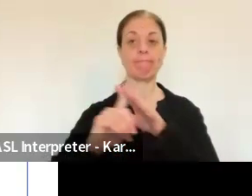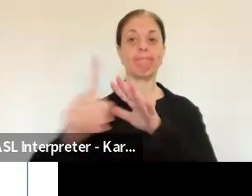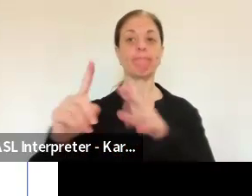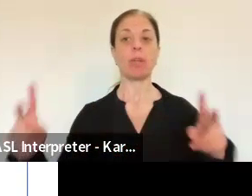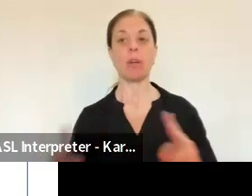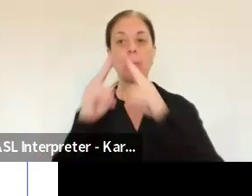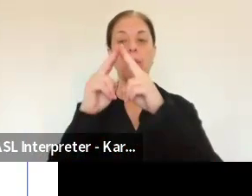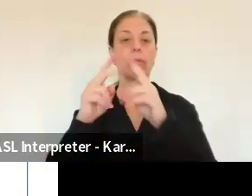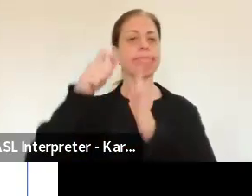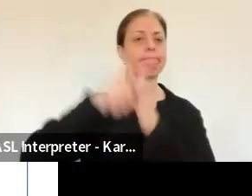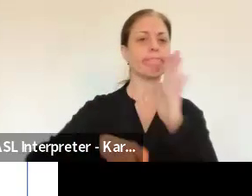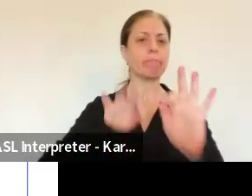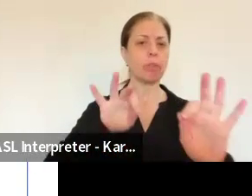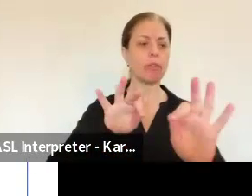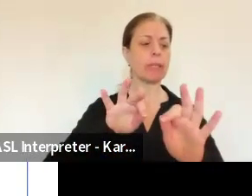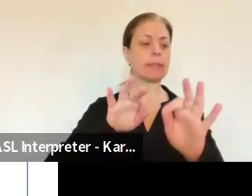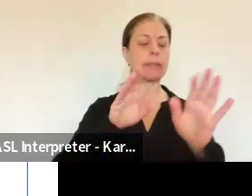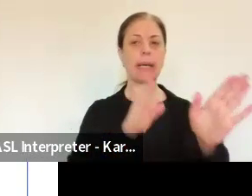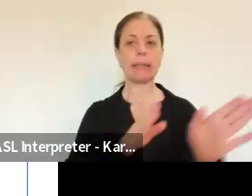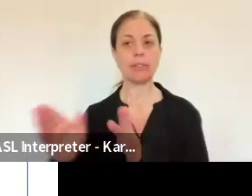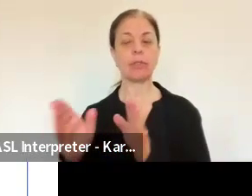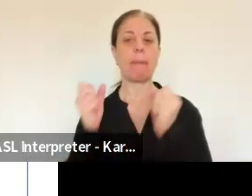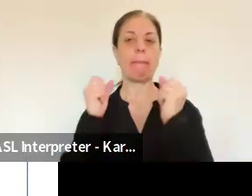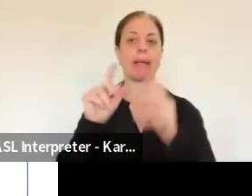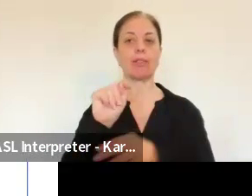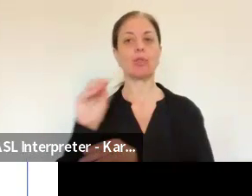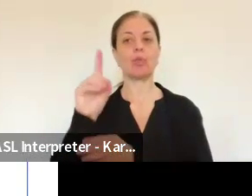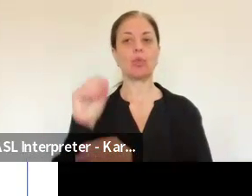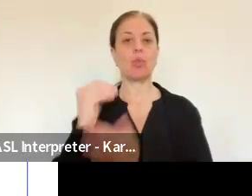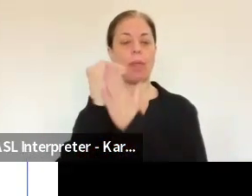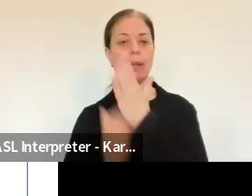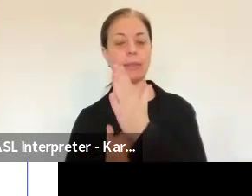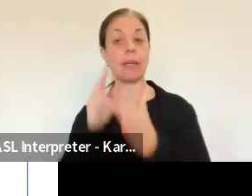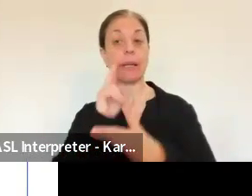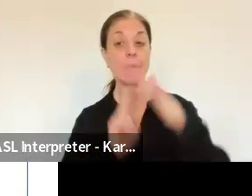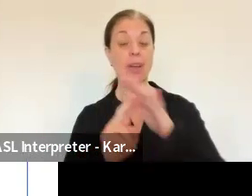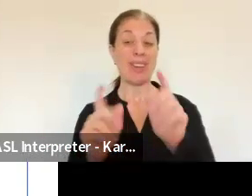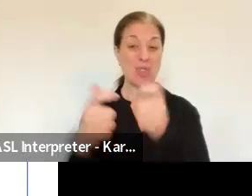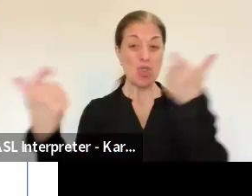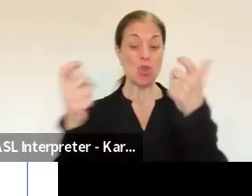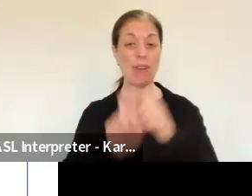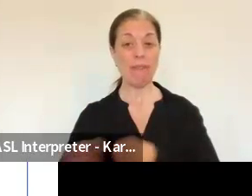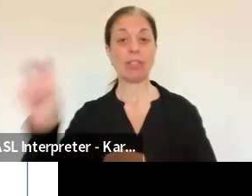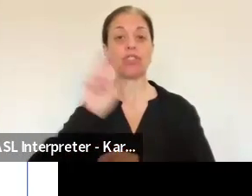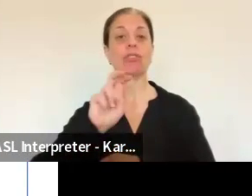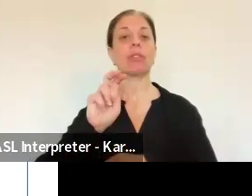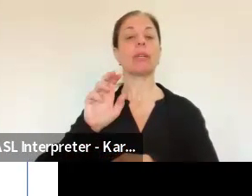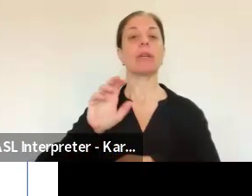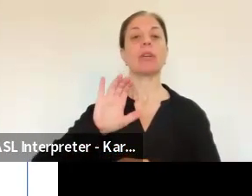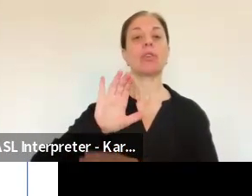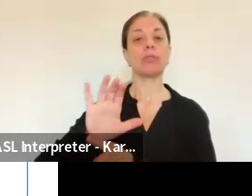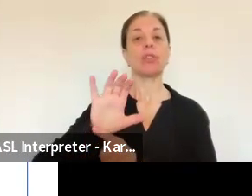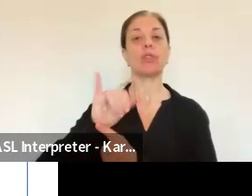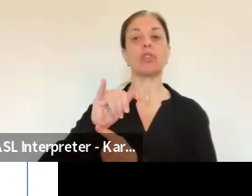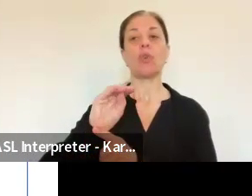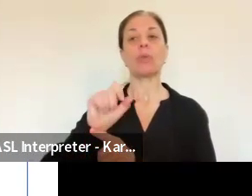perfect itinerary and many, many to-do lists. She anticipates a grand adventure in her idol Josephine Baker's old stomping